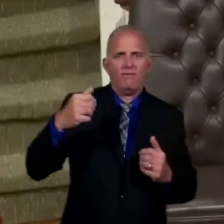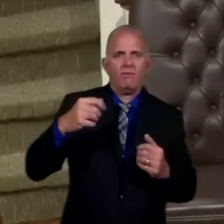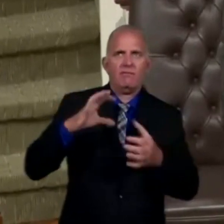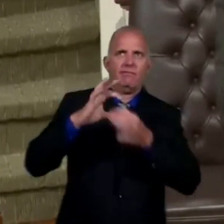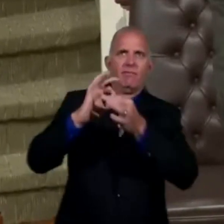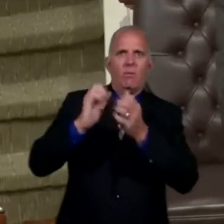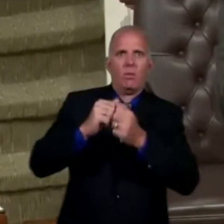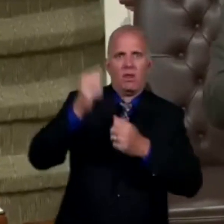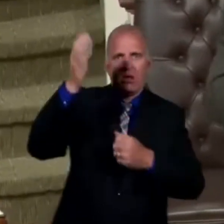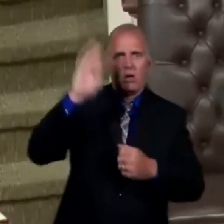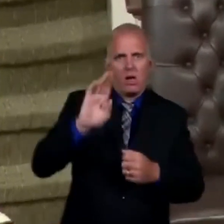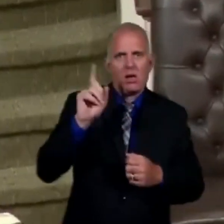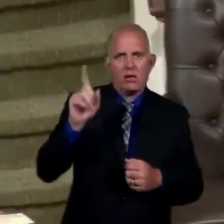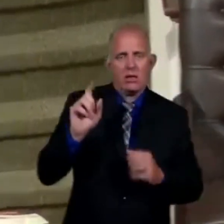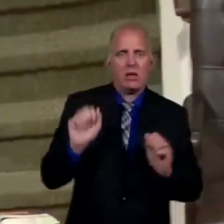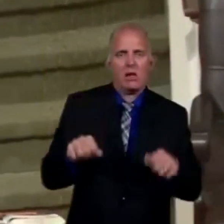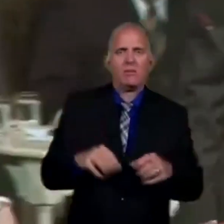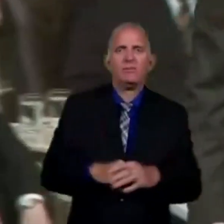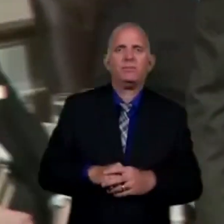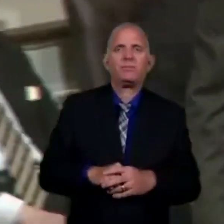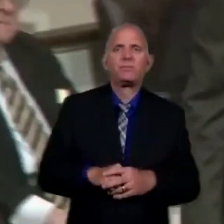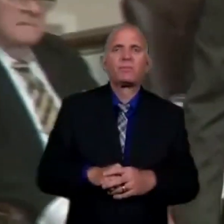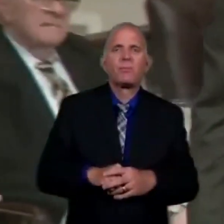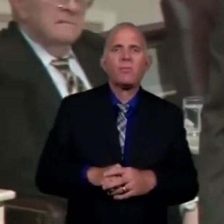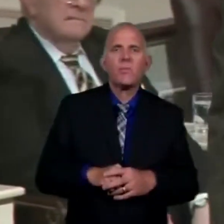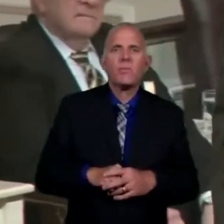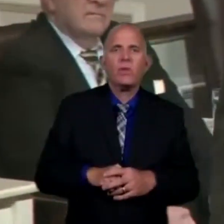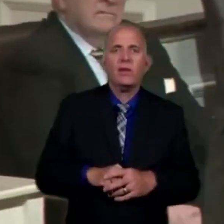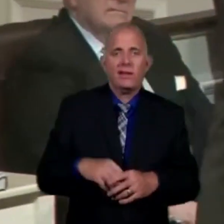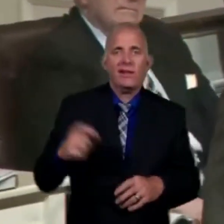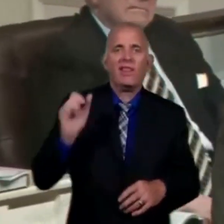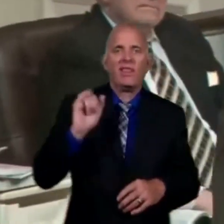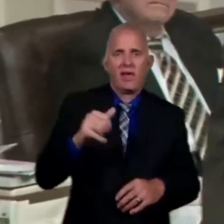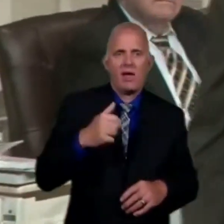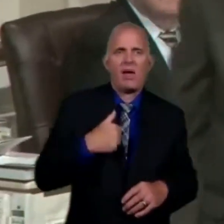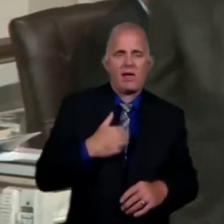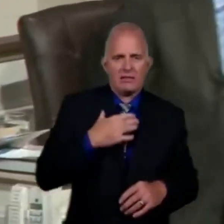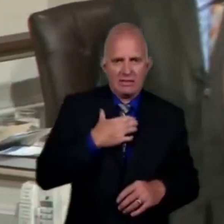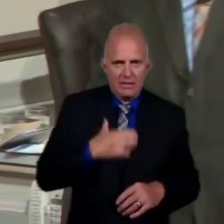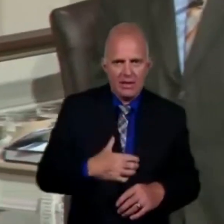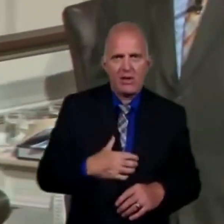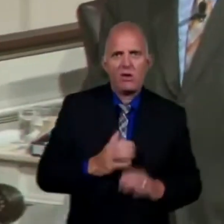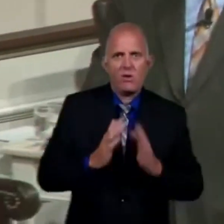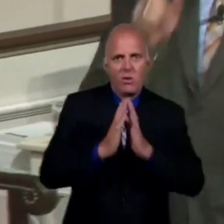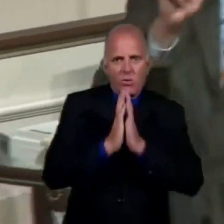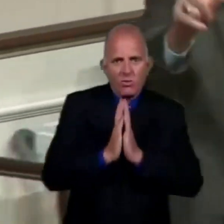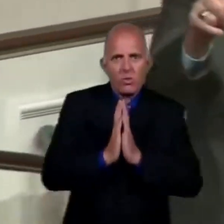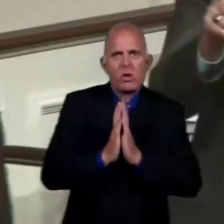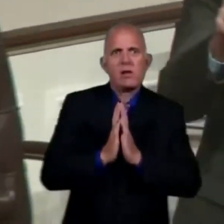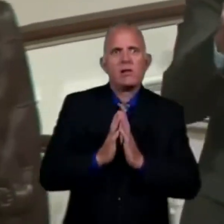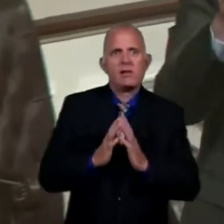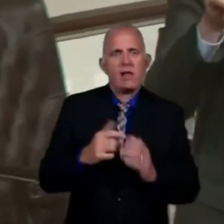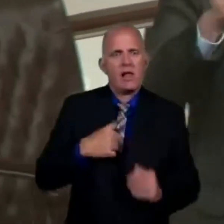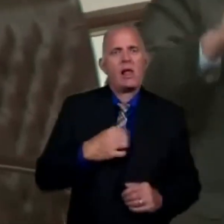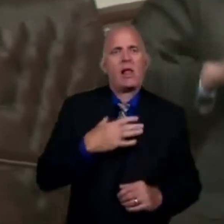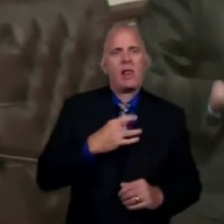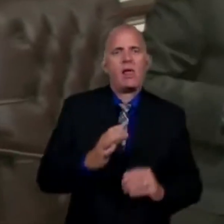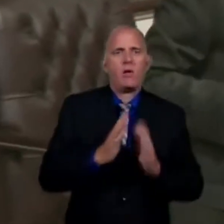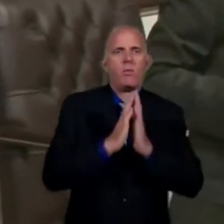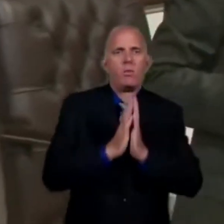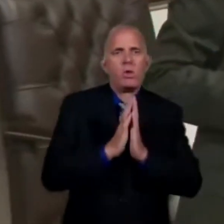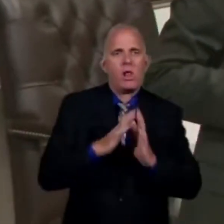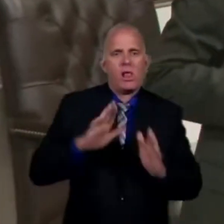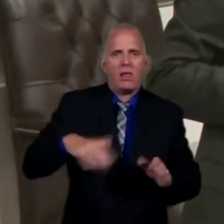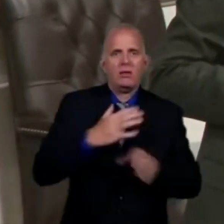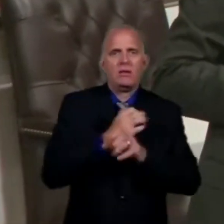Him. He said, man, I have a desire and have a prayer. I like praying for the lost, because when you pray for the lost, you get more